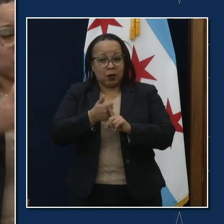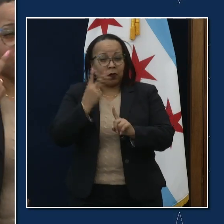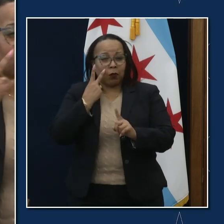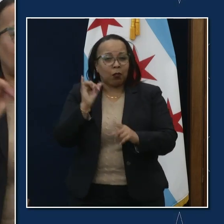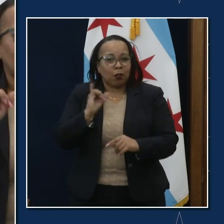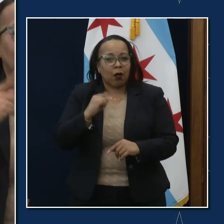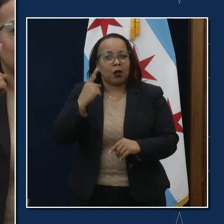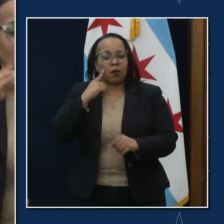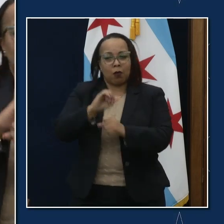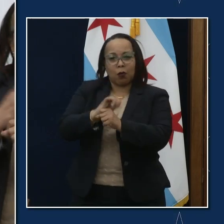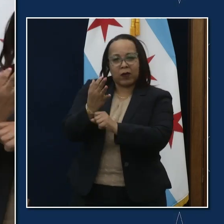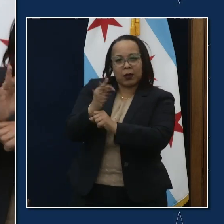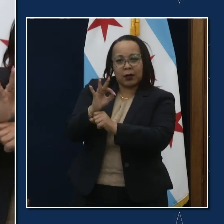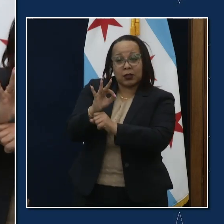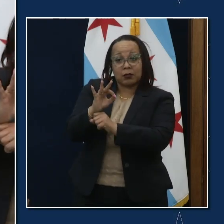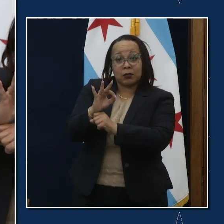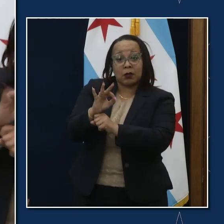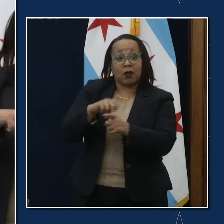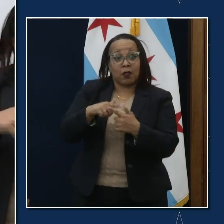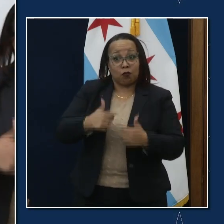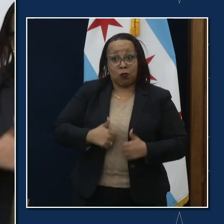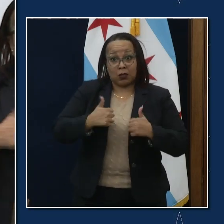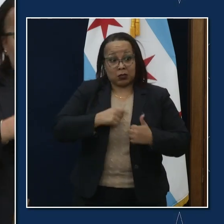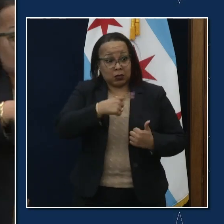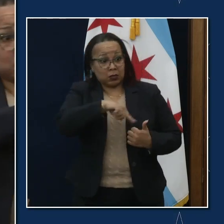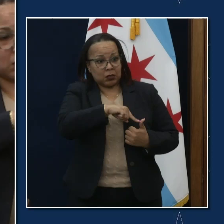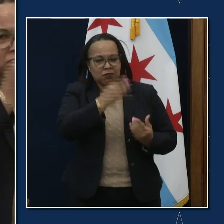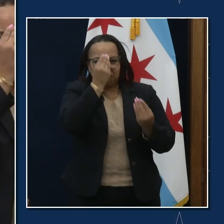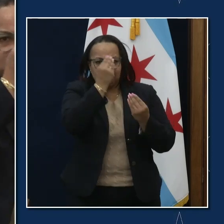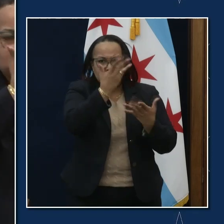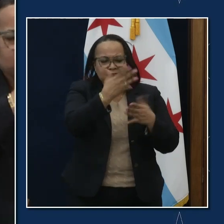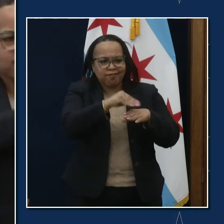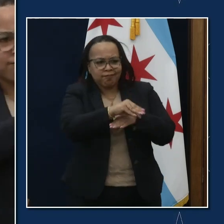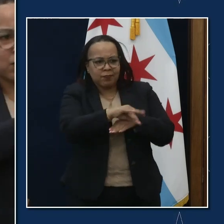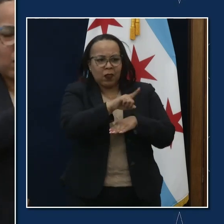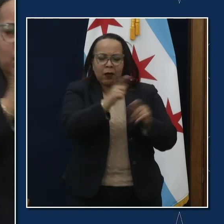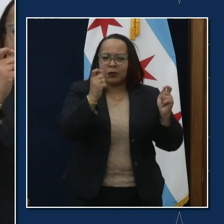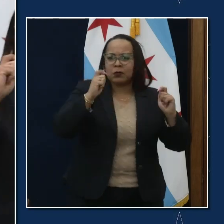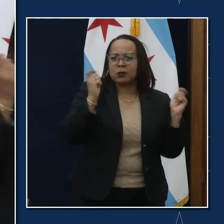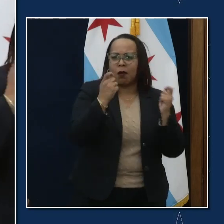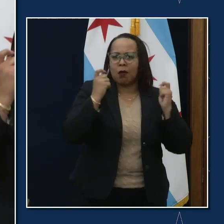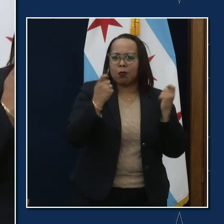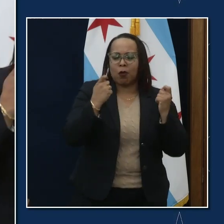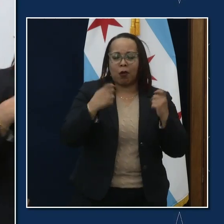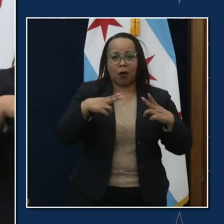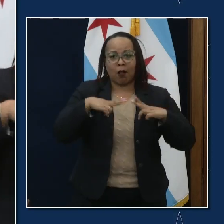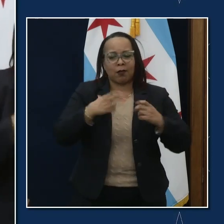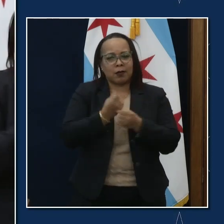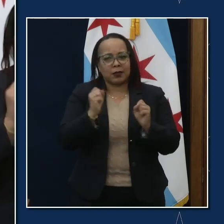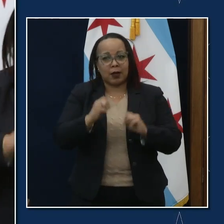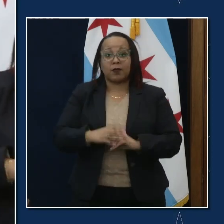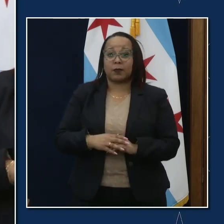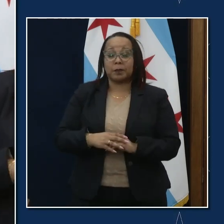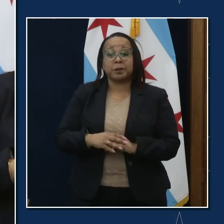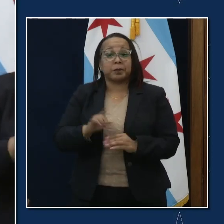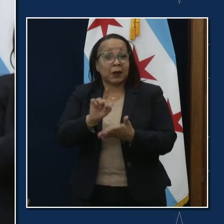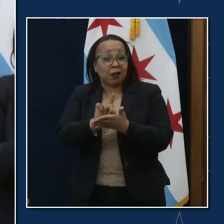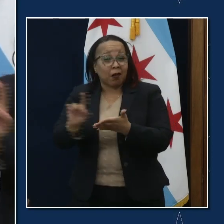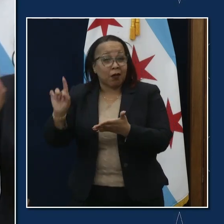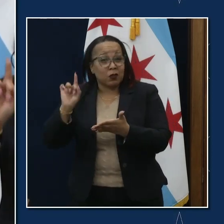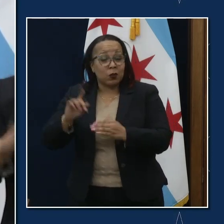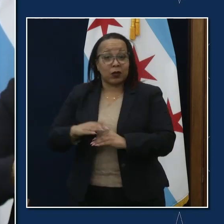to COVID-19 and give residents guidance so that they can celebrate the holidays safely. As of last